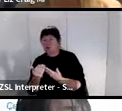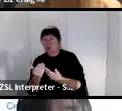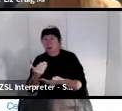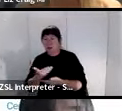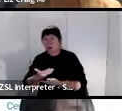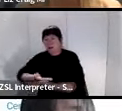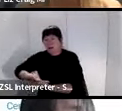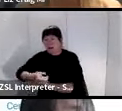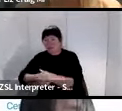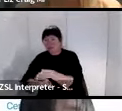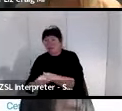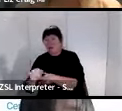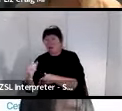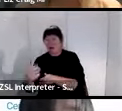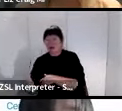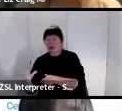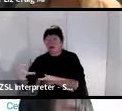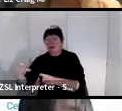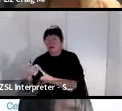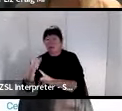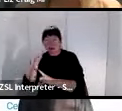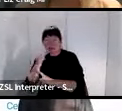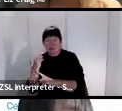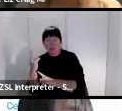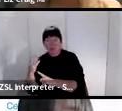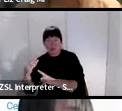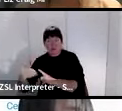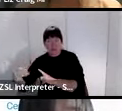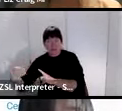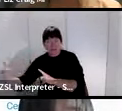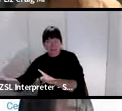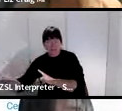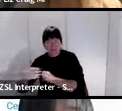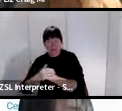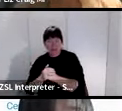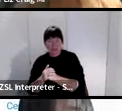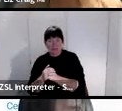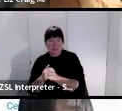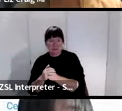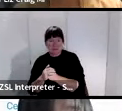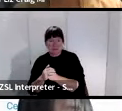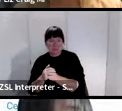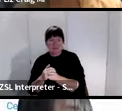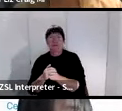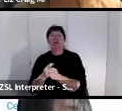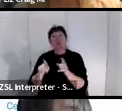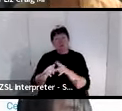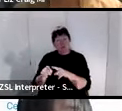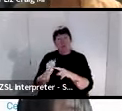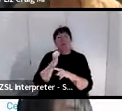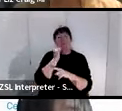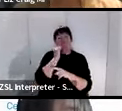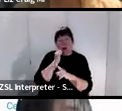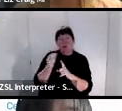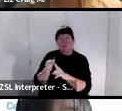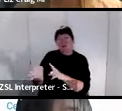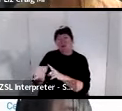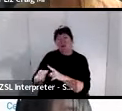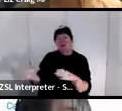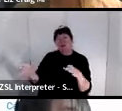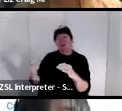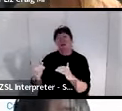days. And further evidence by Stats New Zealand was that Māori and Pasifika